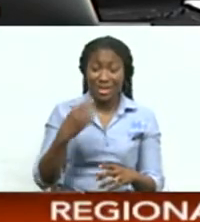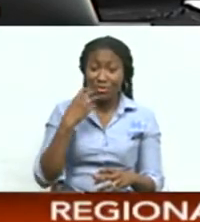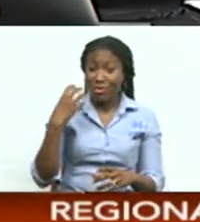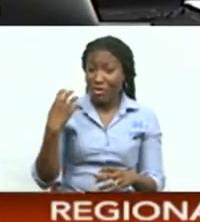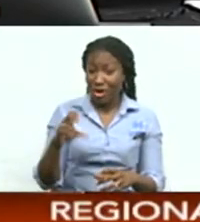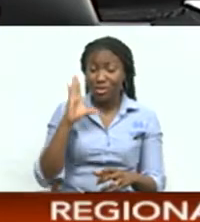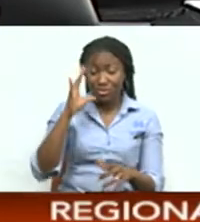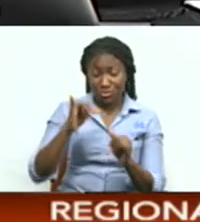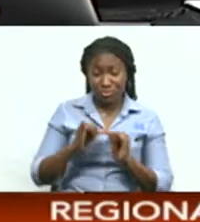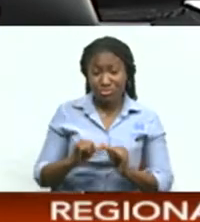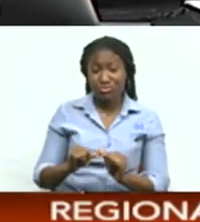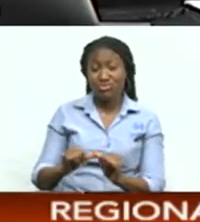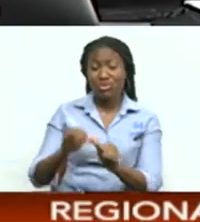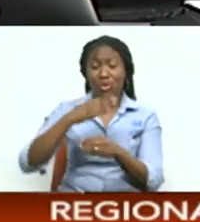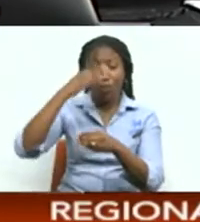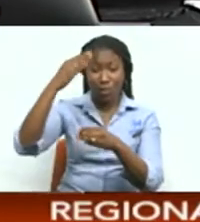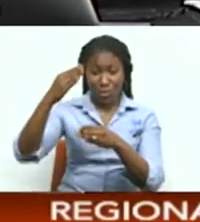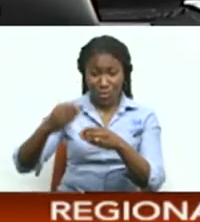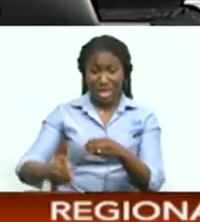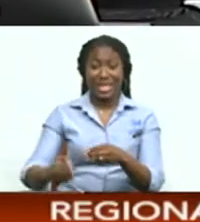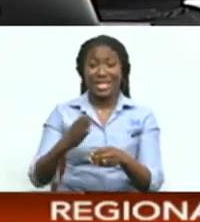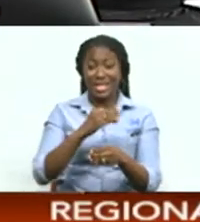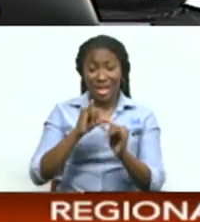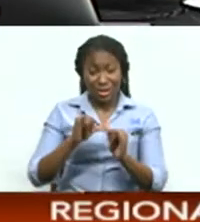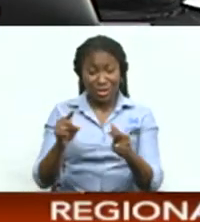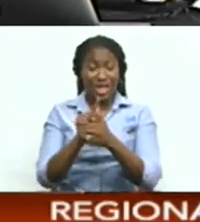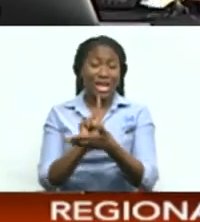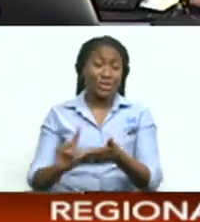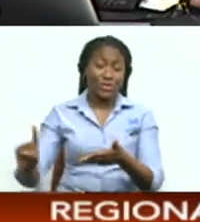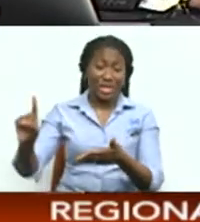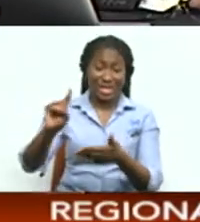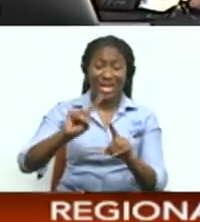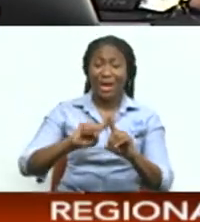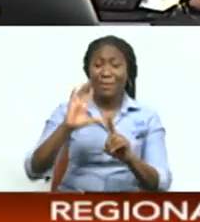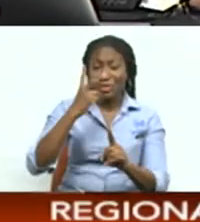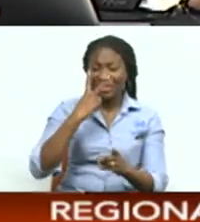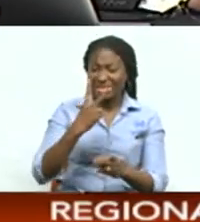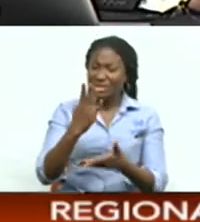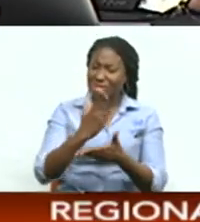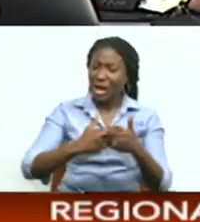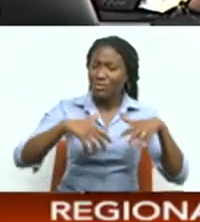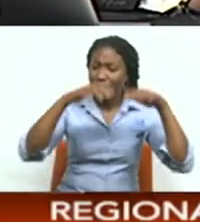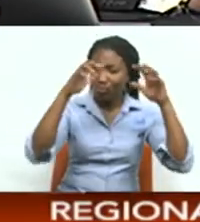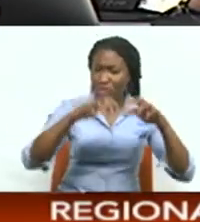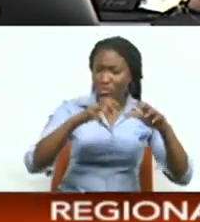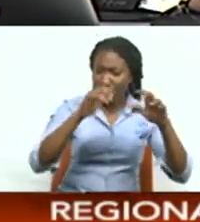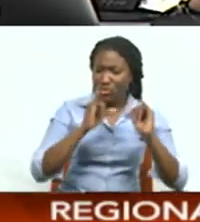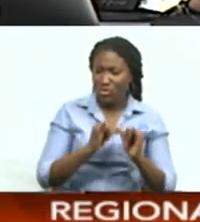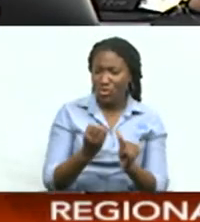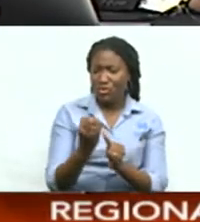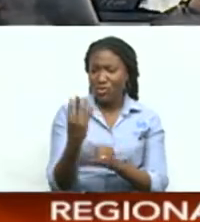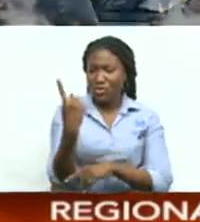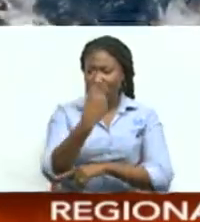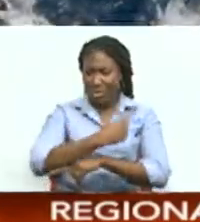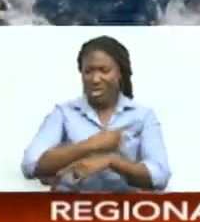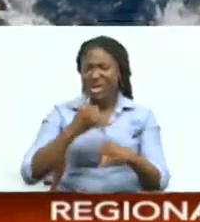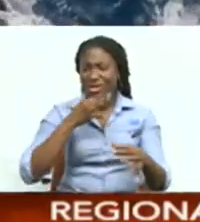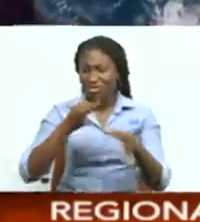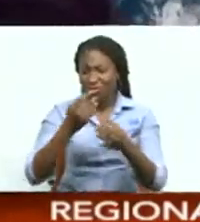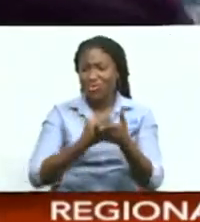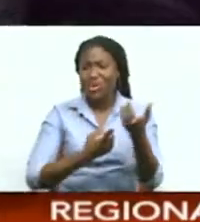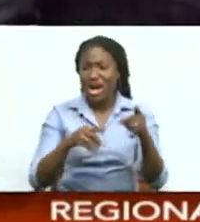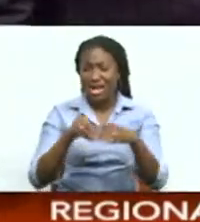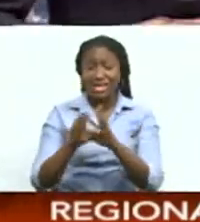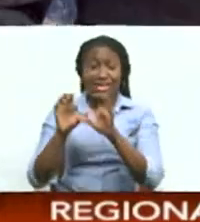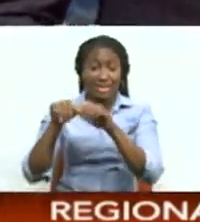staying with us as we head into the weekend And even continuing next week But we could see some rainfall as we head through the next couple of days So let's go take a look at what's going on in